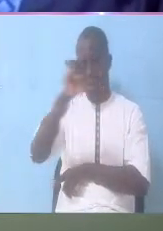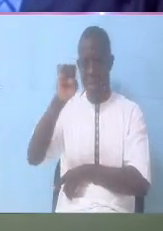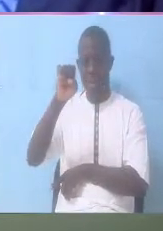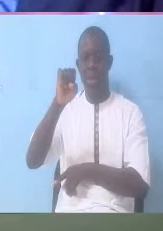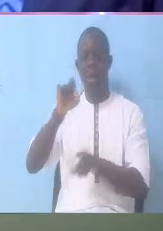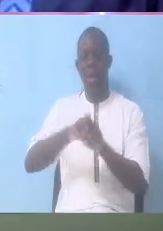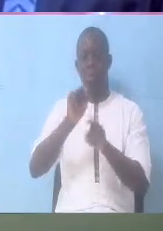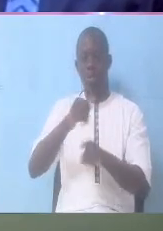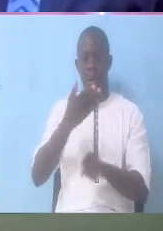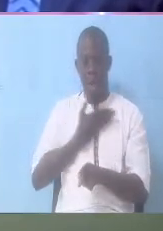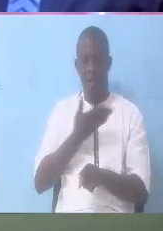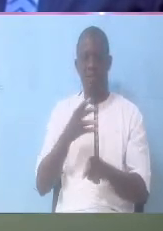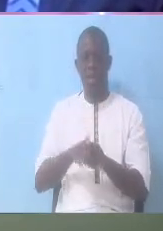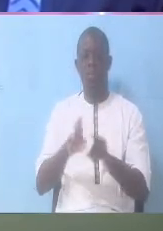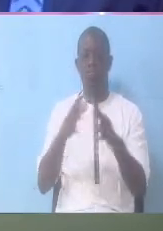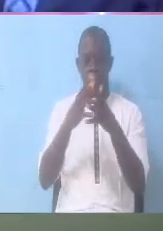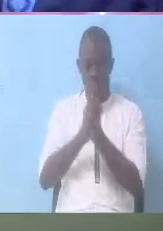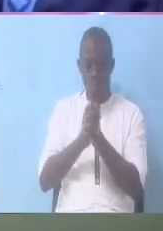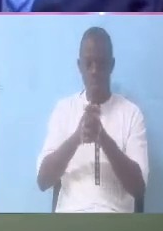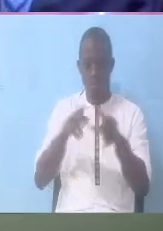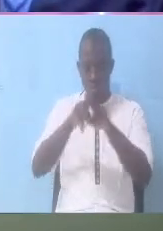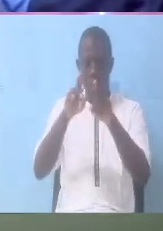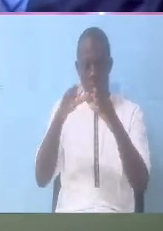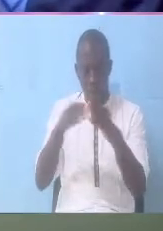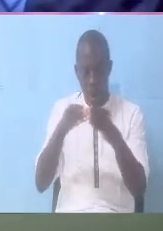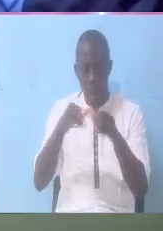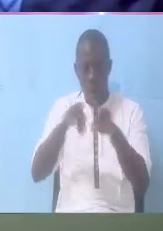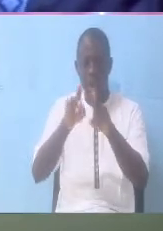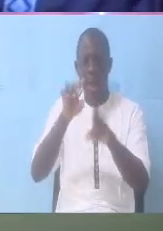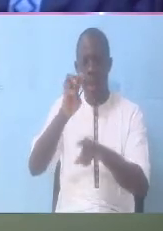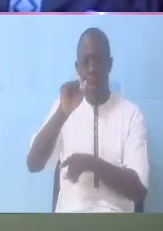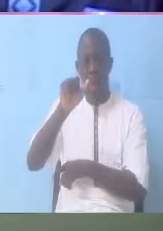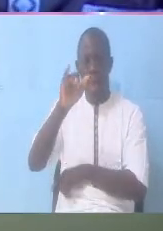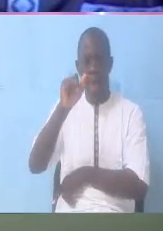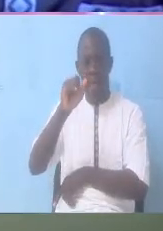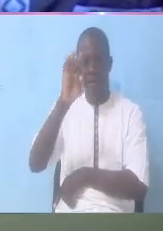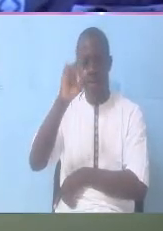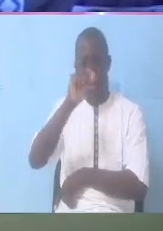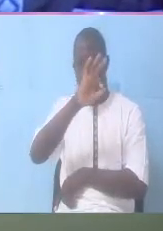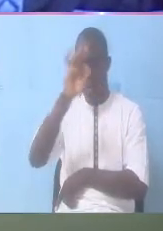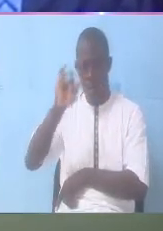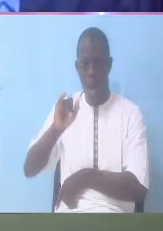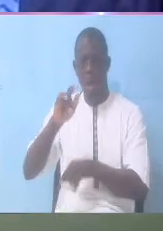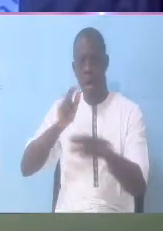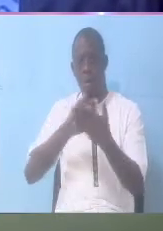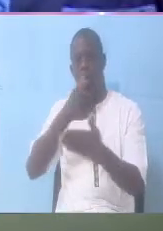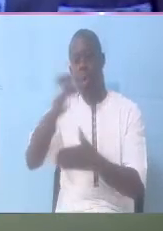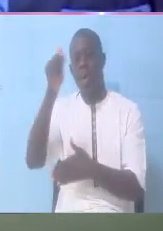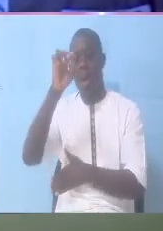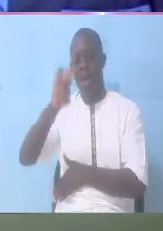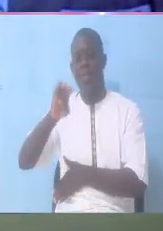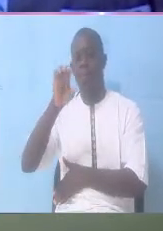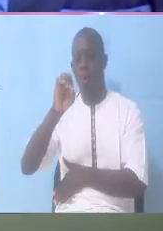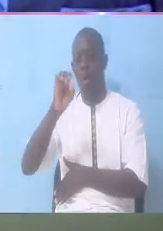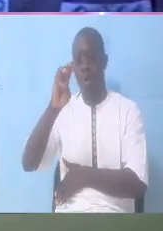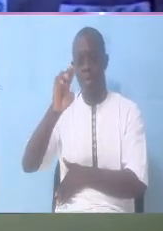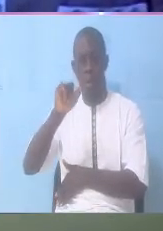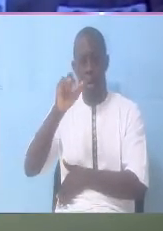in a coalition with my party. Did you believe that Blaise Compaoré, I said Blaise Compaoré and Gaddafi. Just